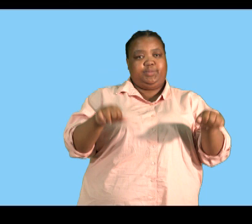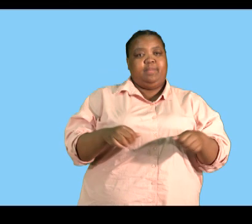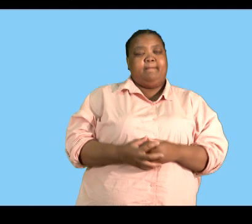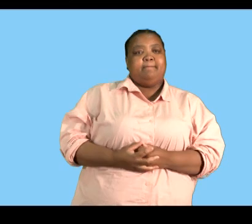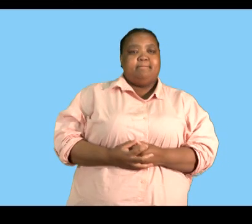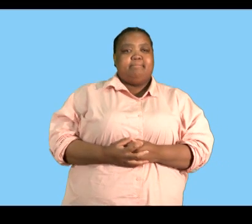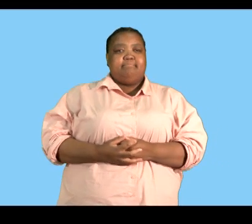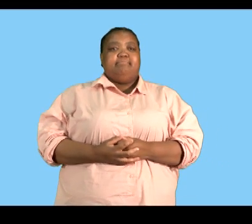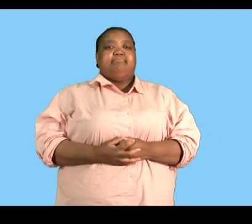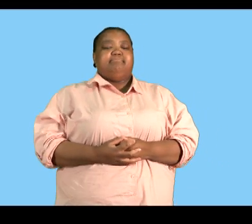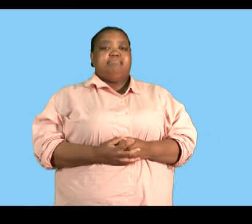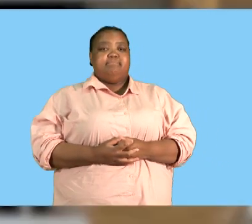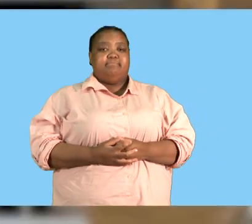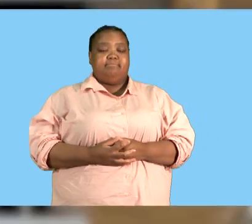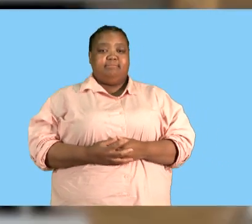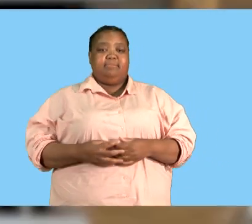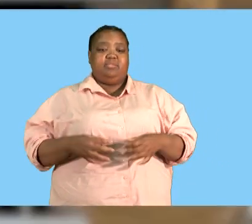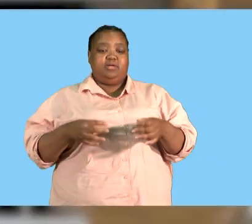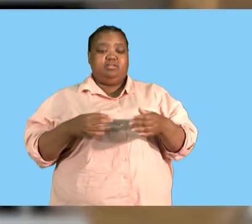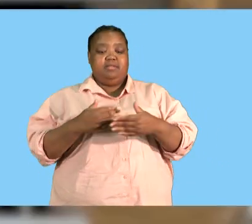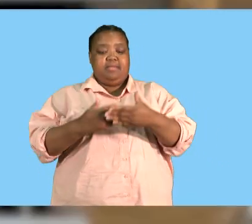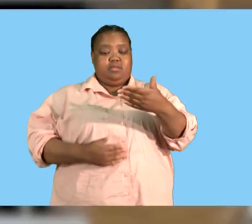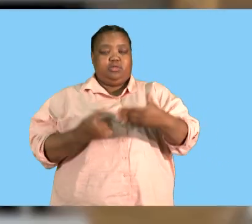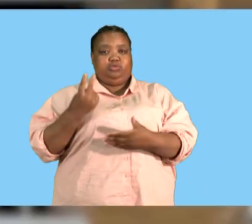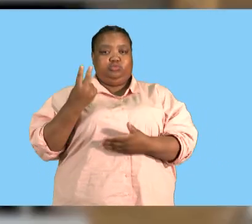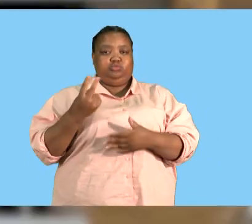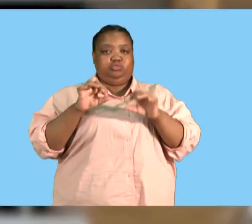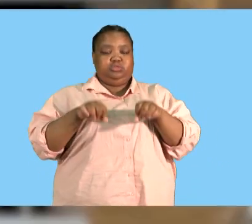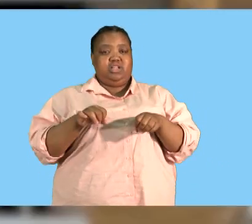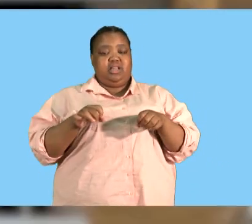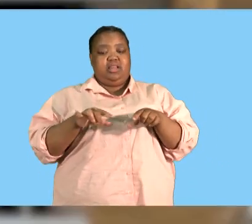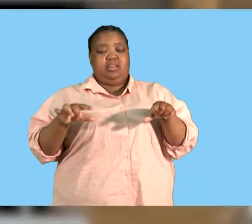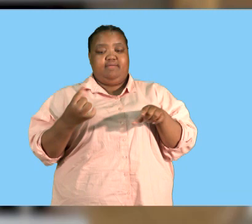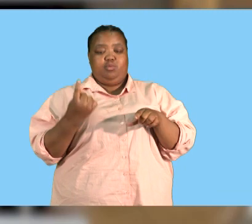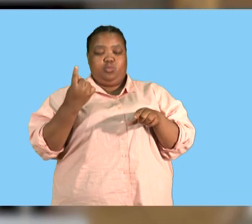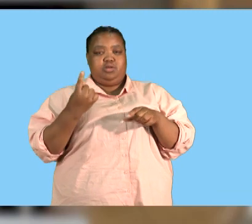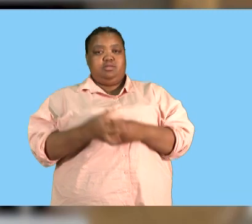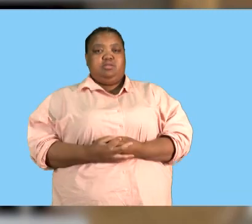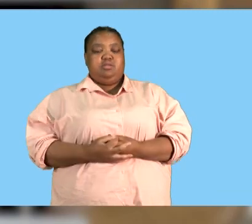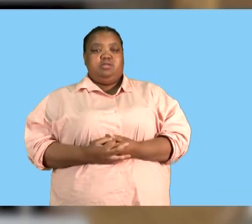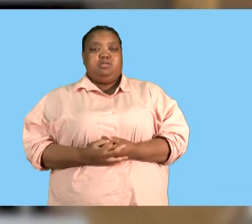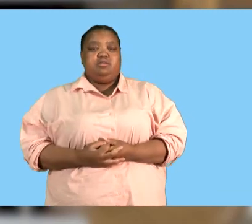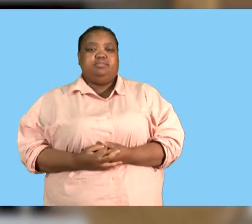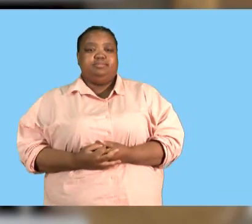Now, looking at the taxonomy levels for Paper 2, with level 1,